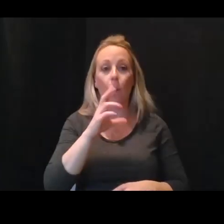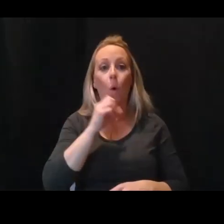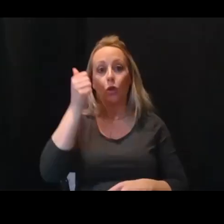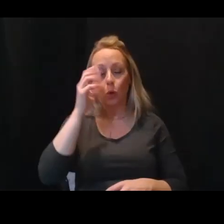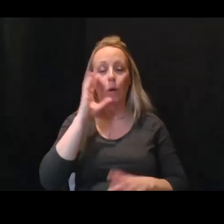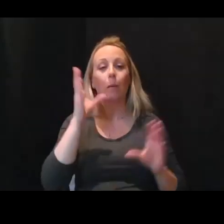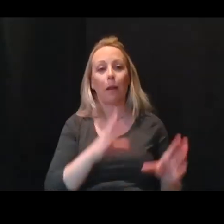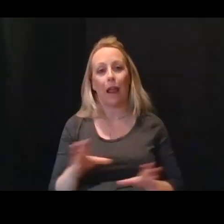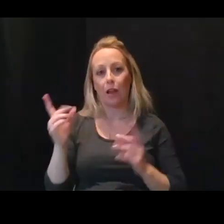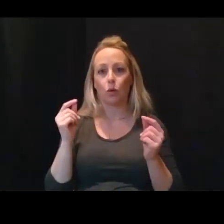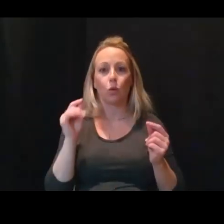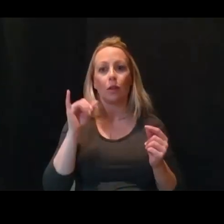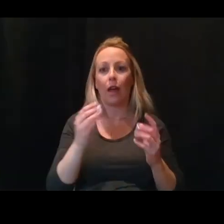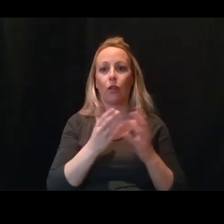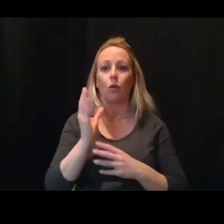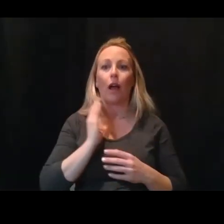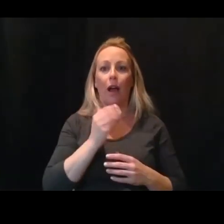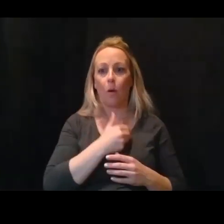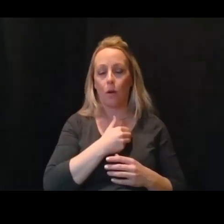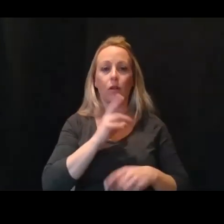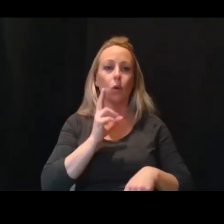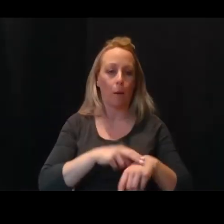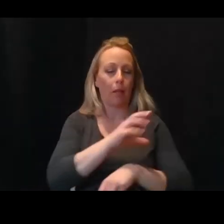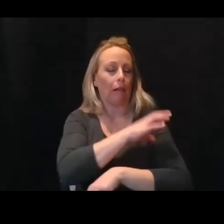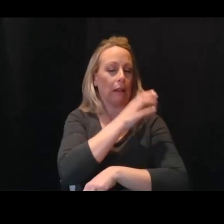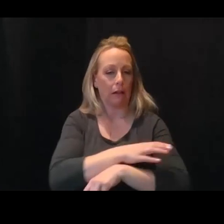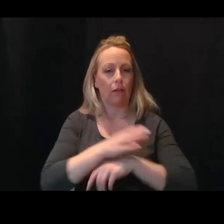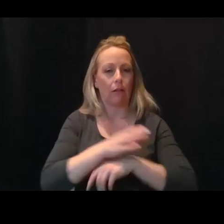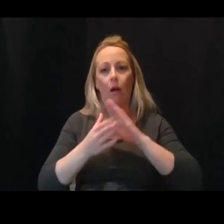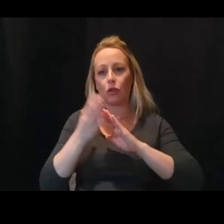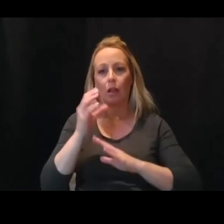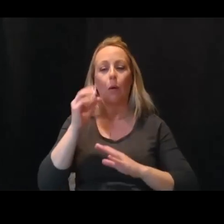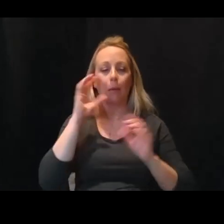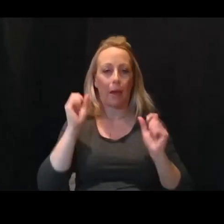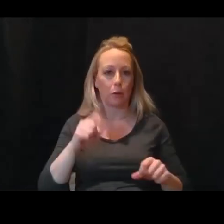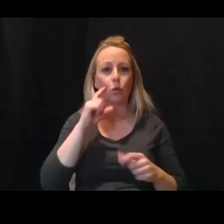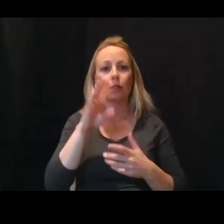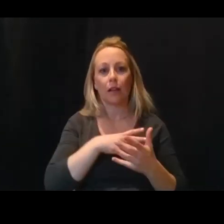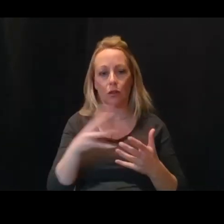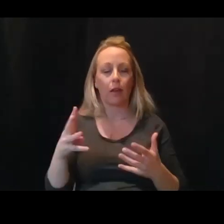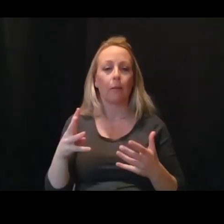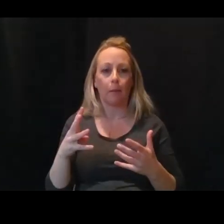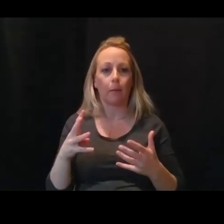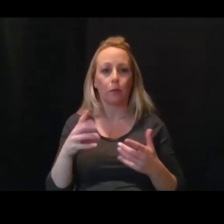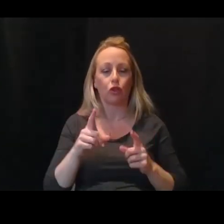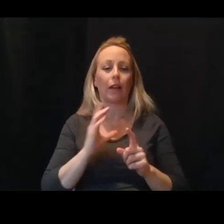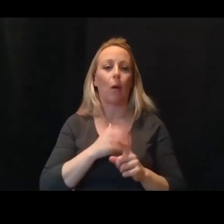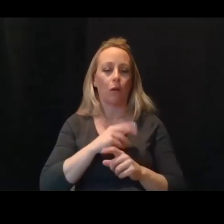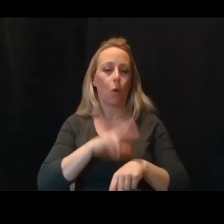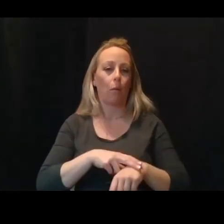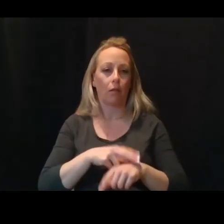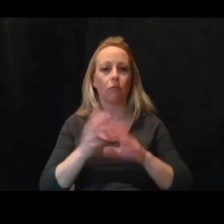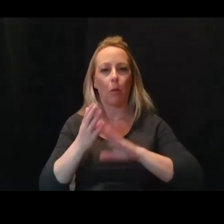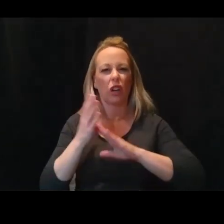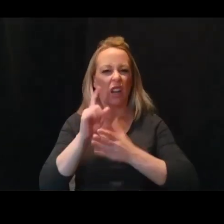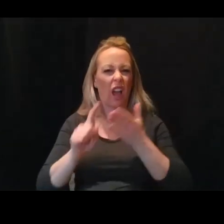to do those through our normal clinic operations, and we'll be able to schedule them into our normal operating hours. And